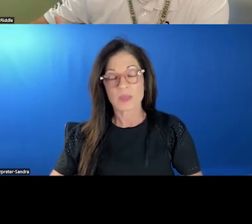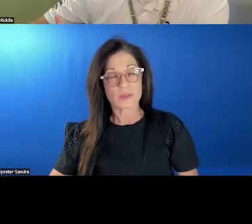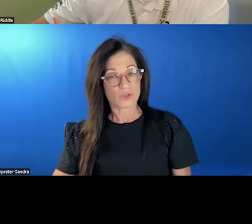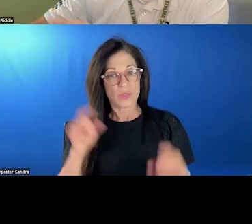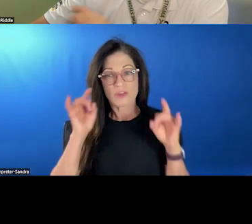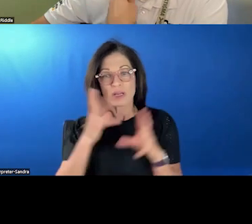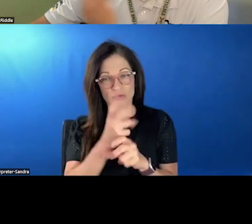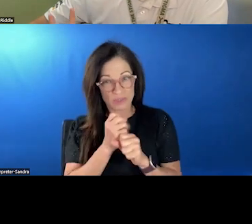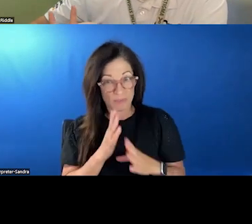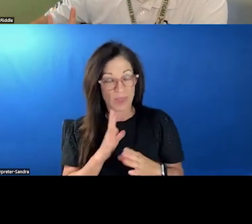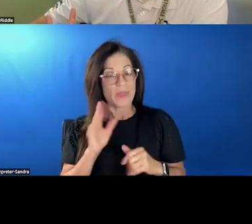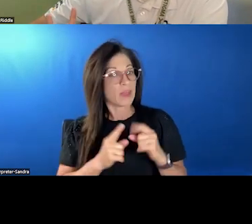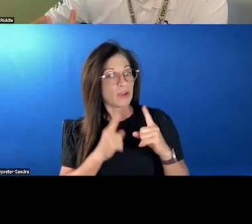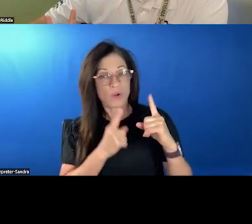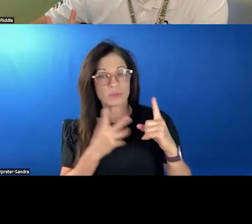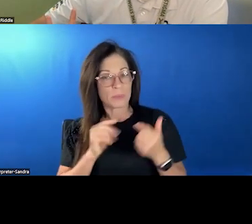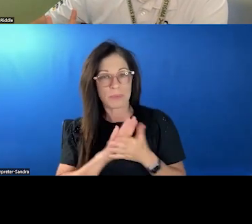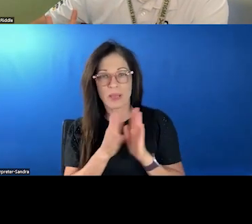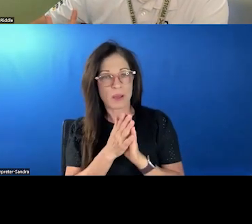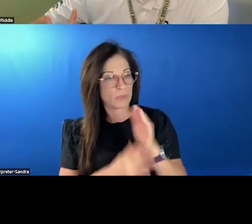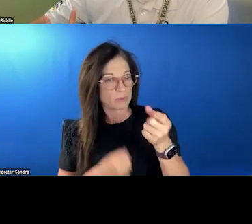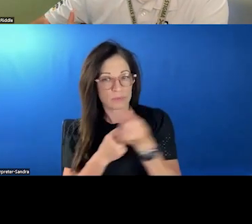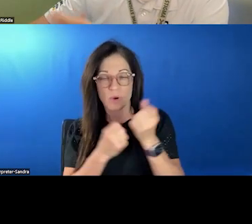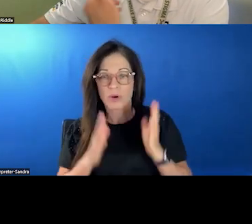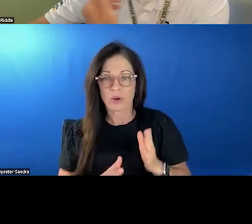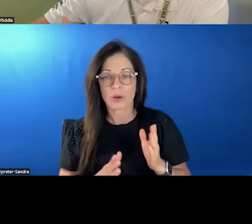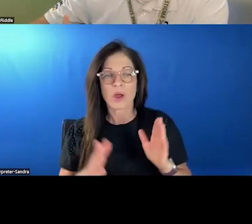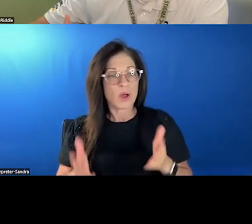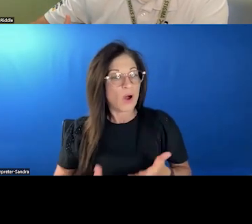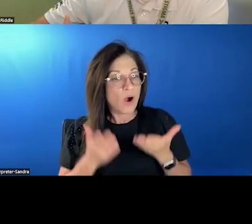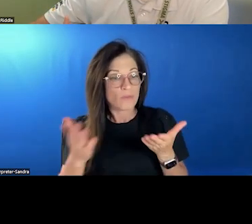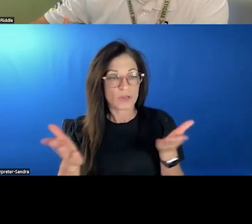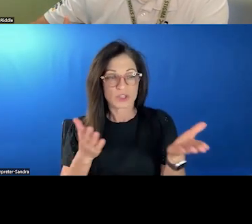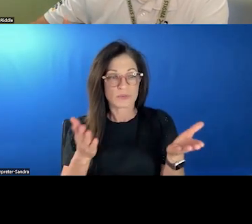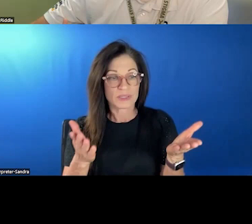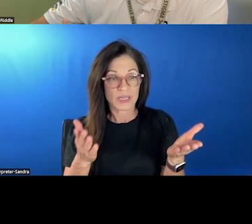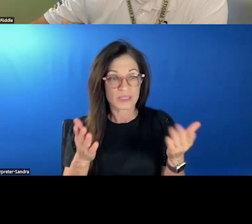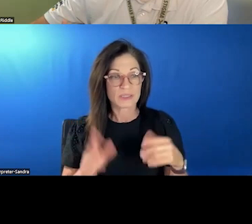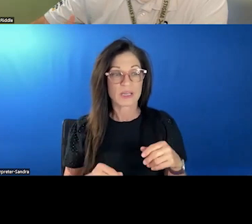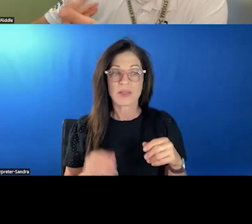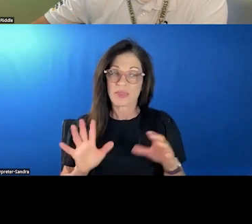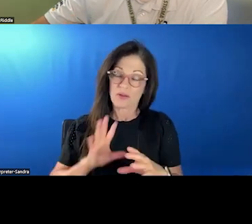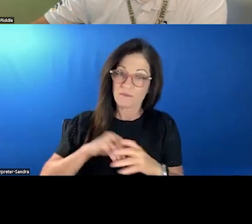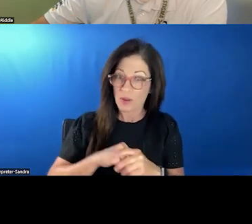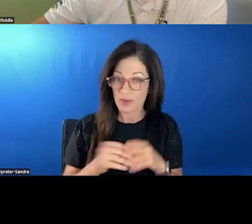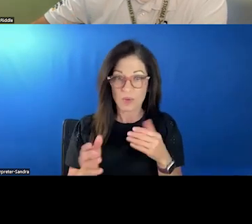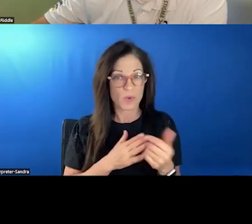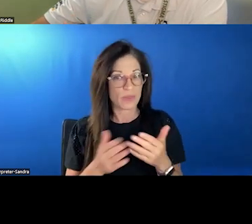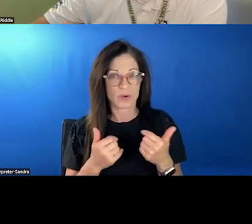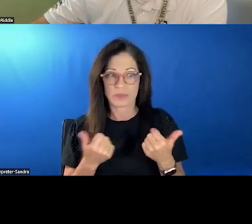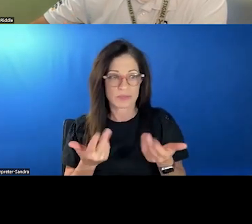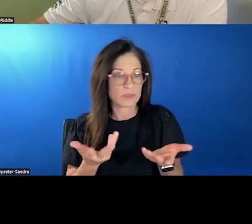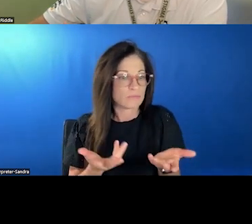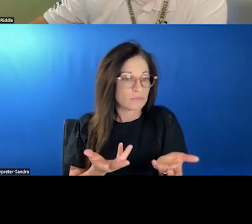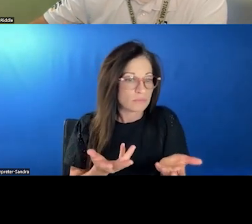an educator, to offer a no wrong door solution to folks right at the beginning of the crisis, whether we receive